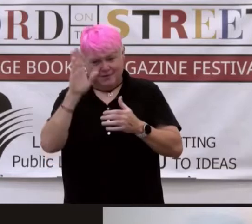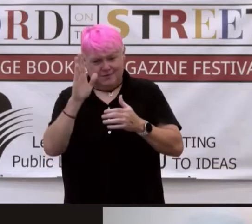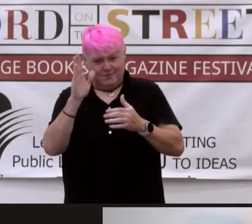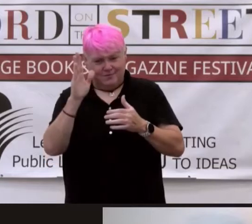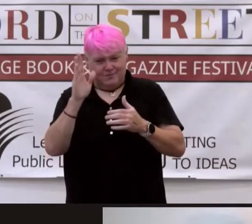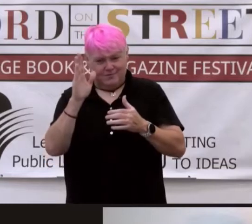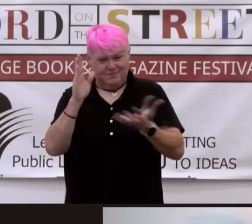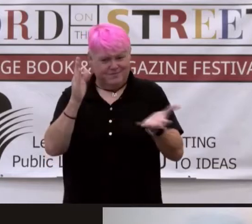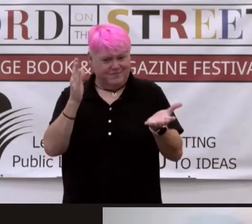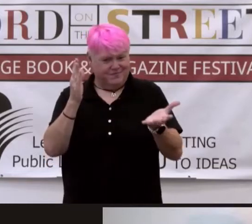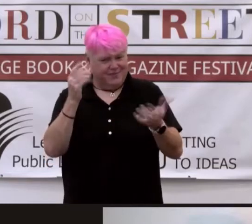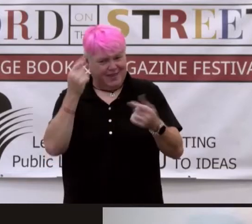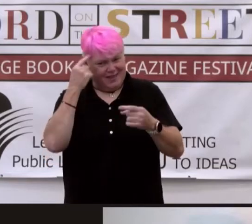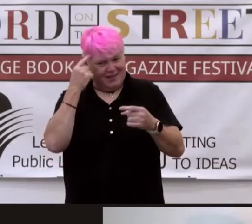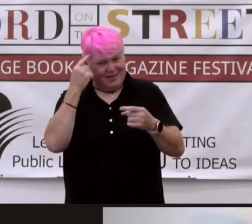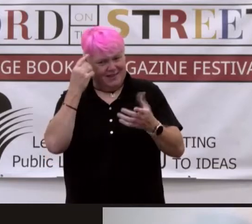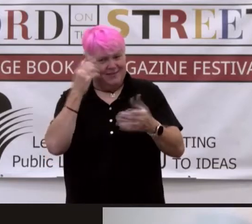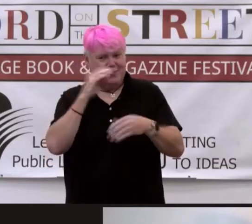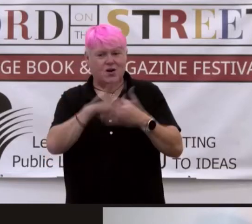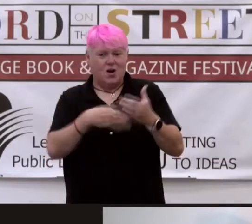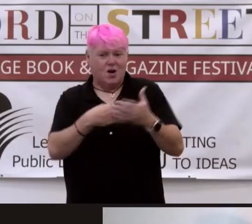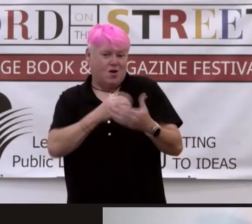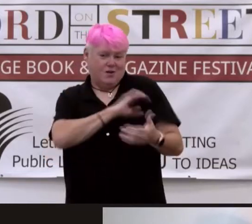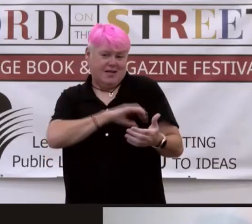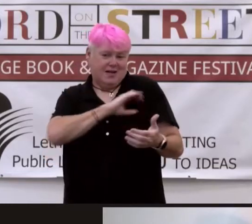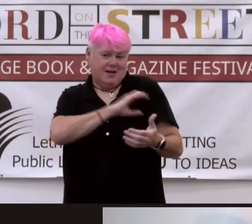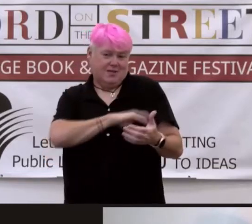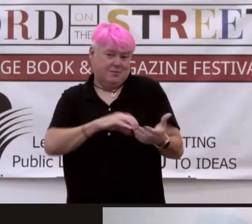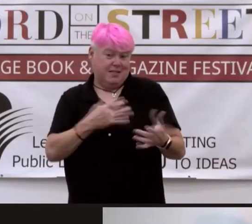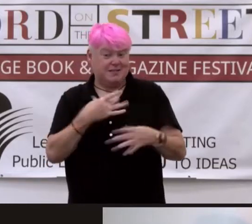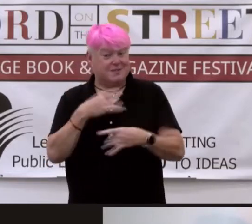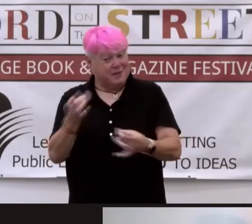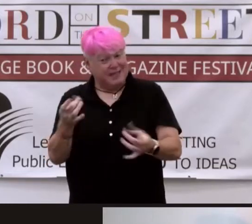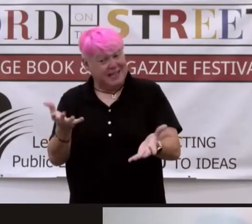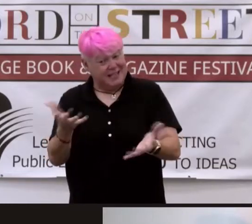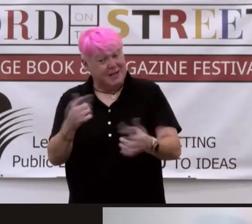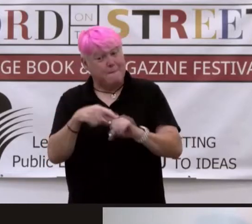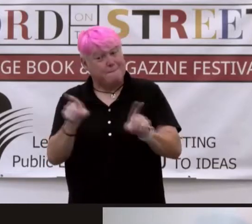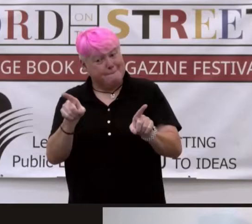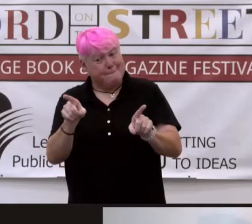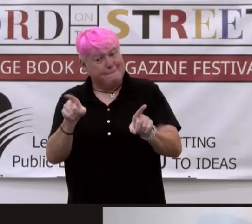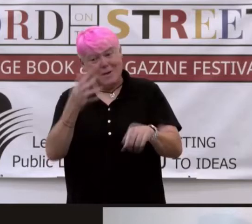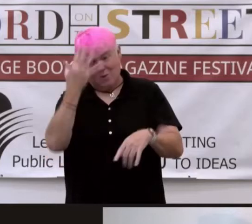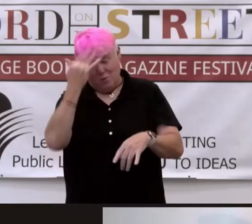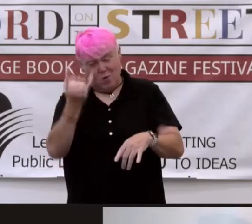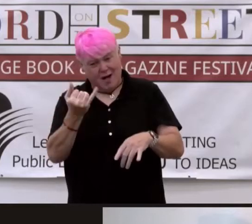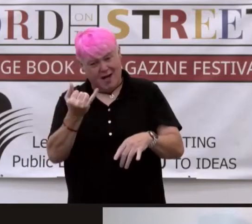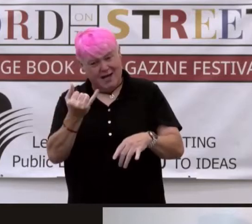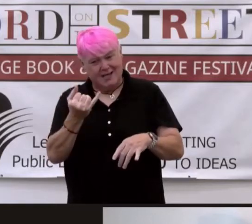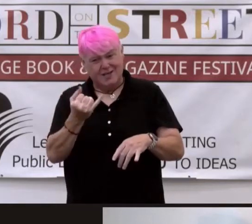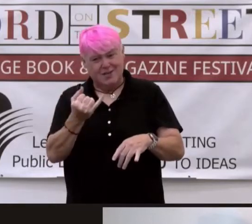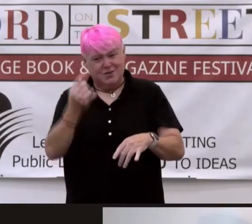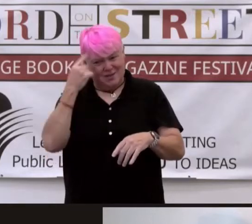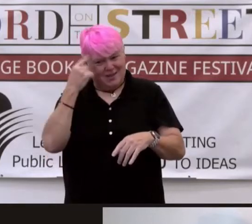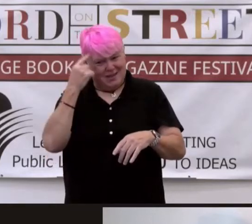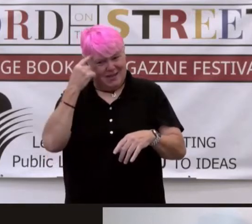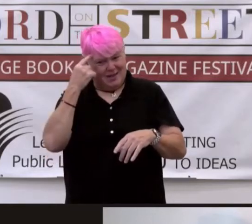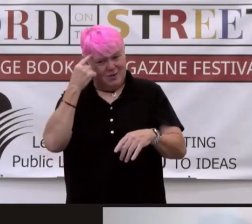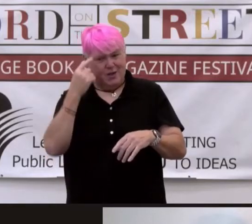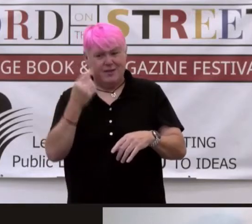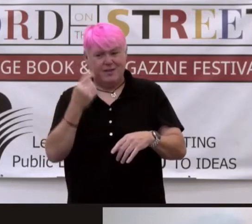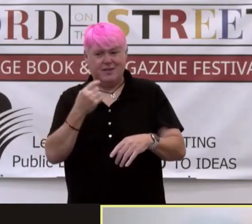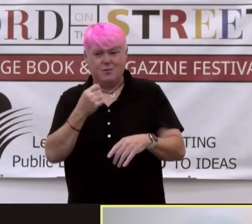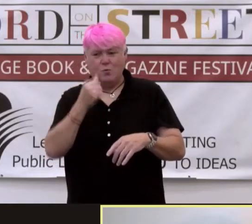all characters to be inherently likable. But why do you think there's that fixation, especially on that for female characters?